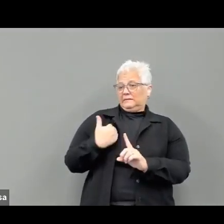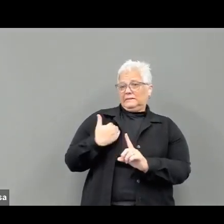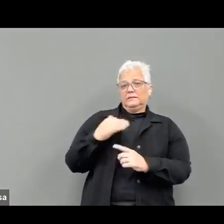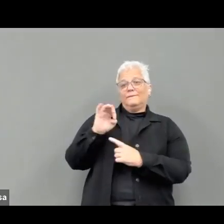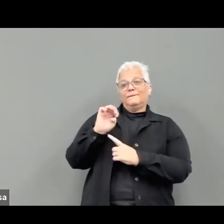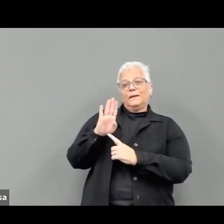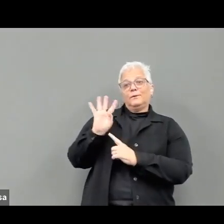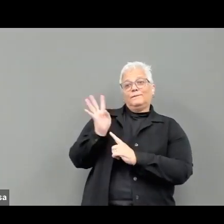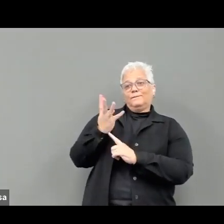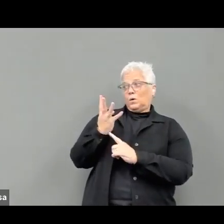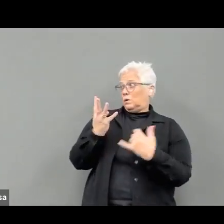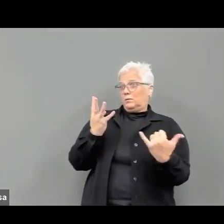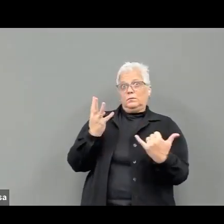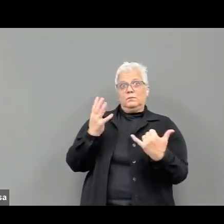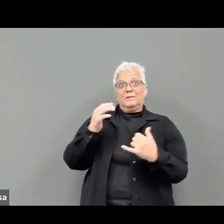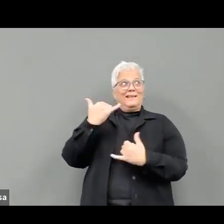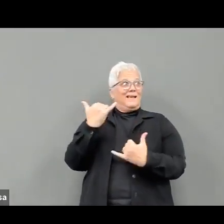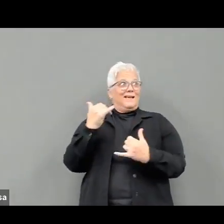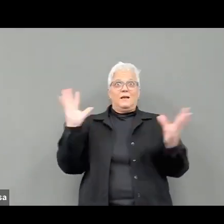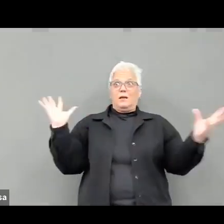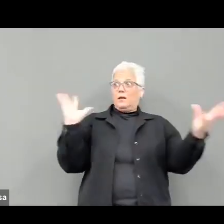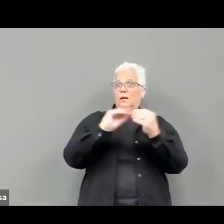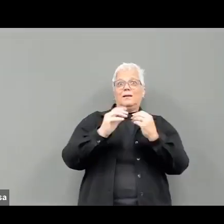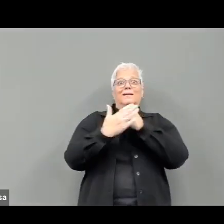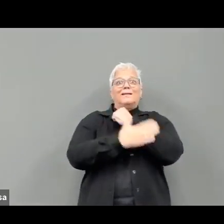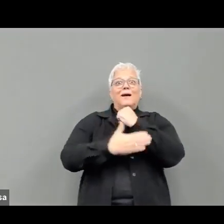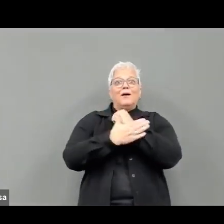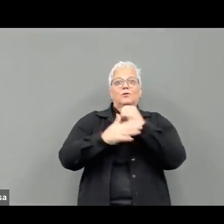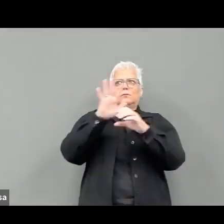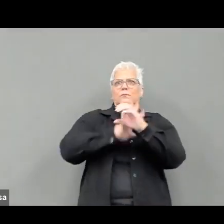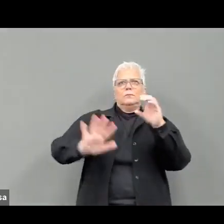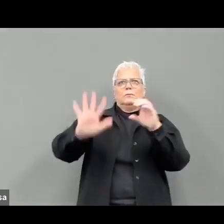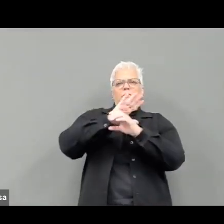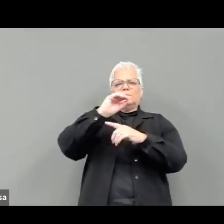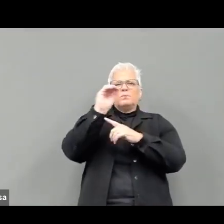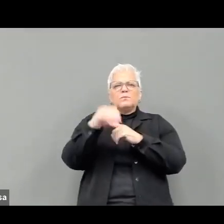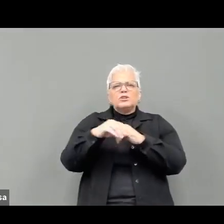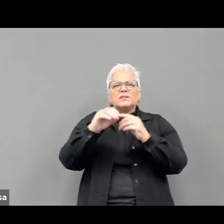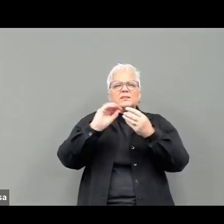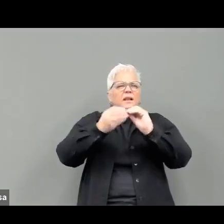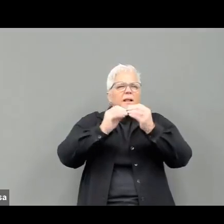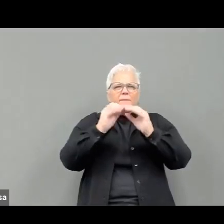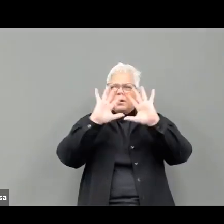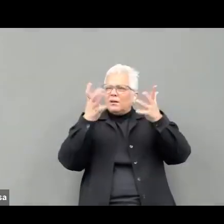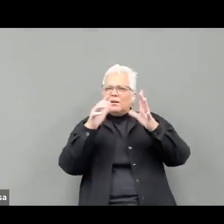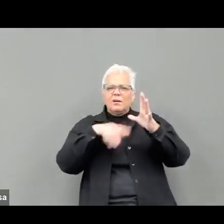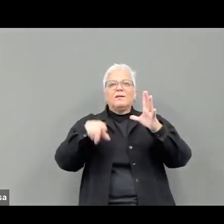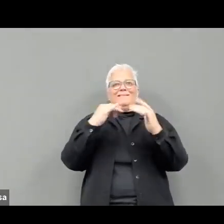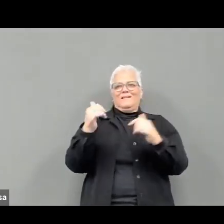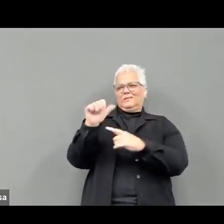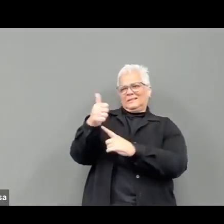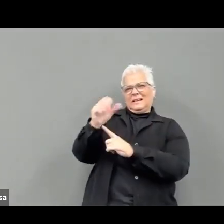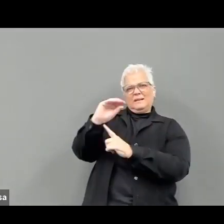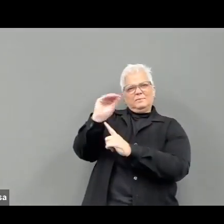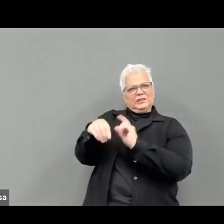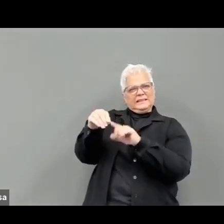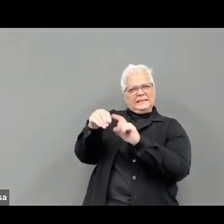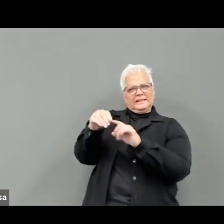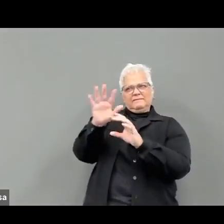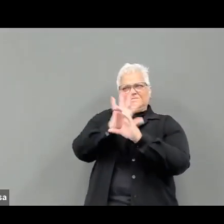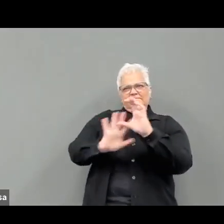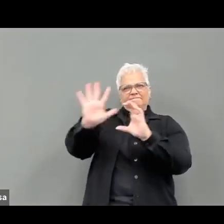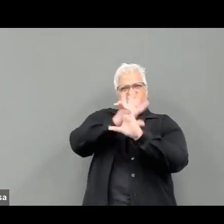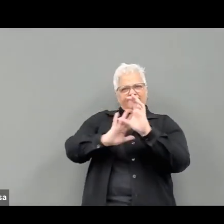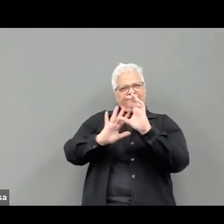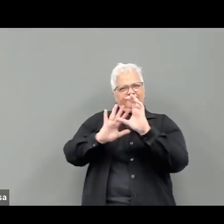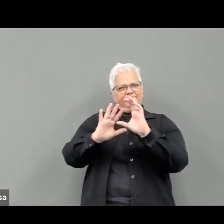Tulsa County population have tested positive for COVID-19. Based on the previous week data, we are averaging 402 people